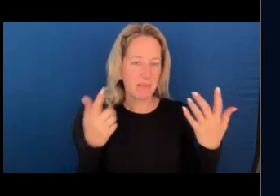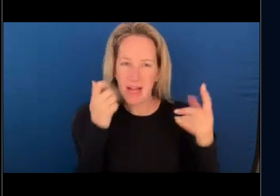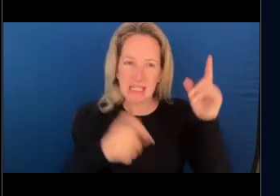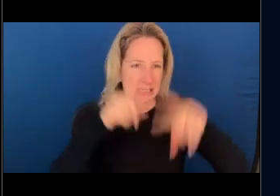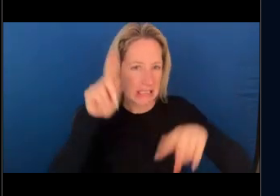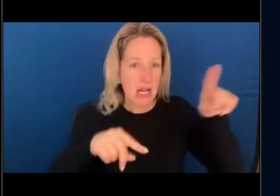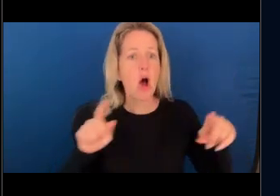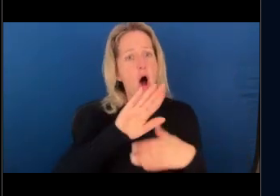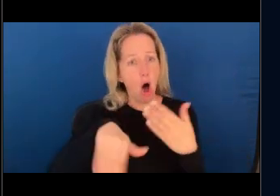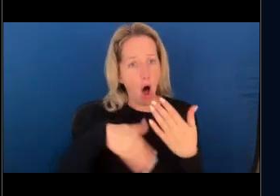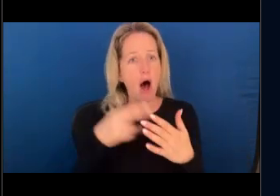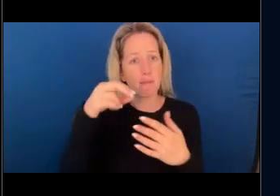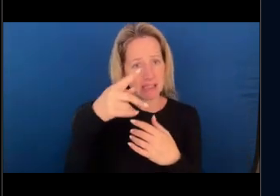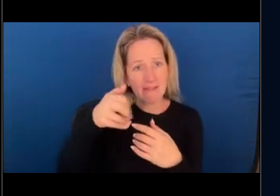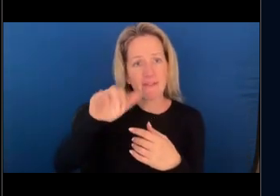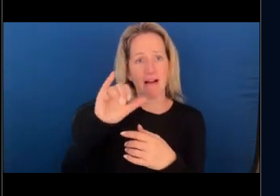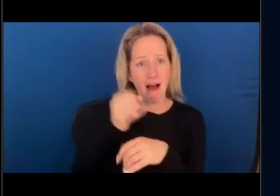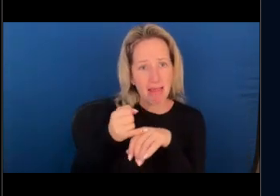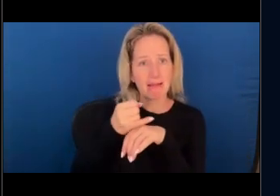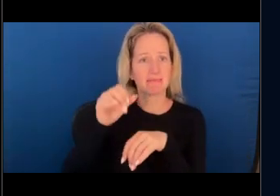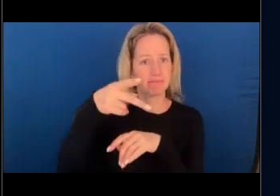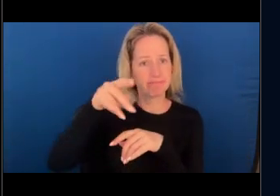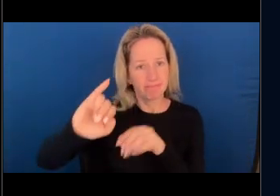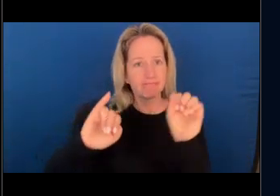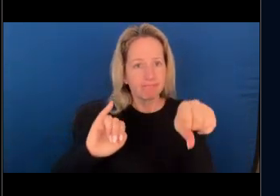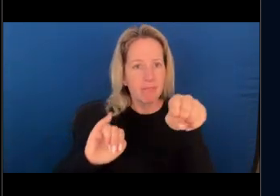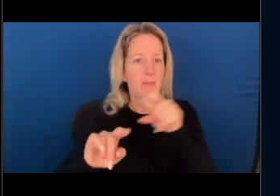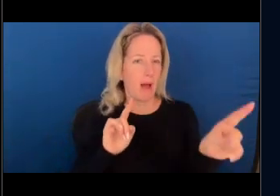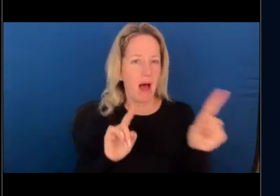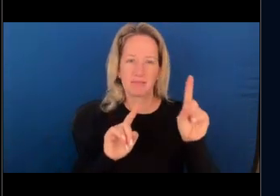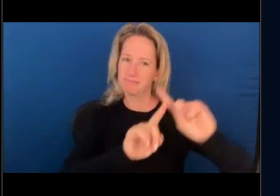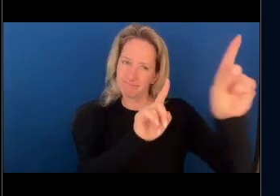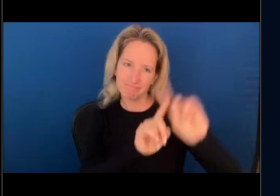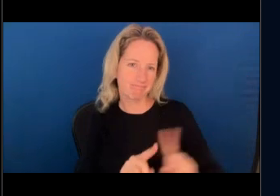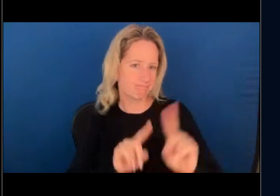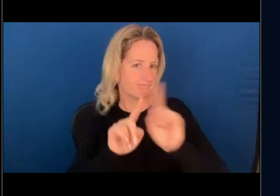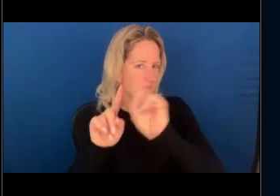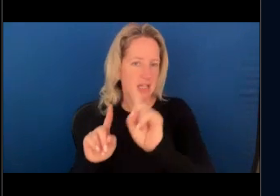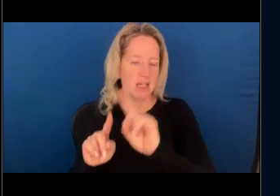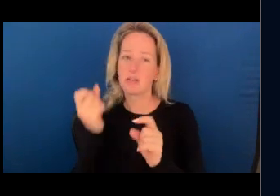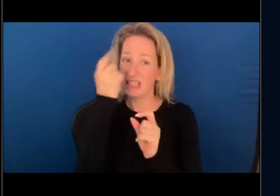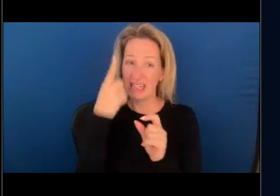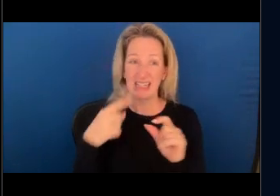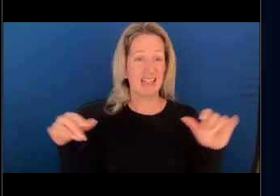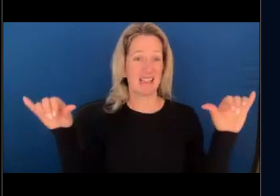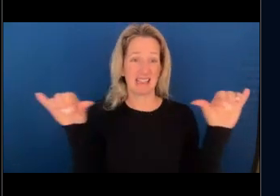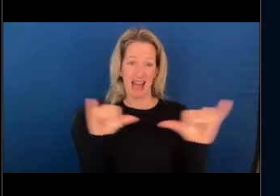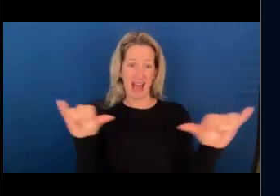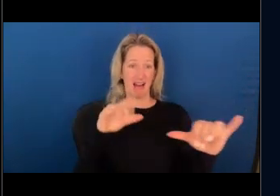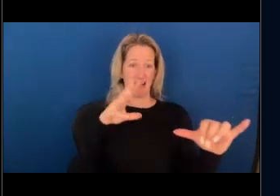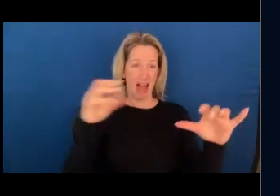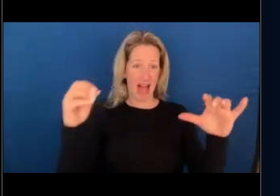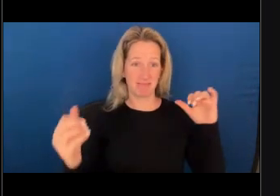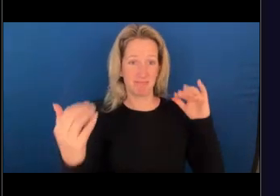all Pacific Islands. So this is just to give you kind of an idea of the scale and scope of the area that we're working